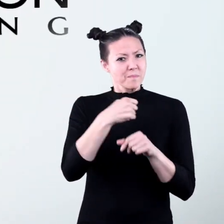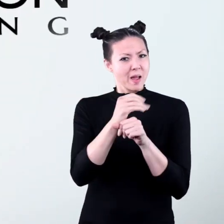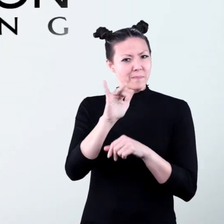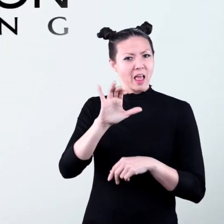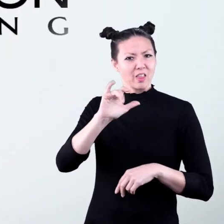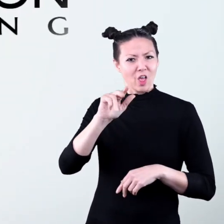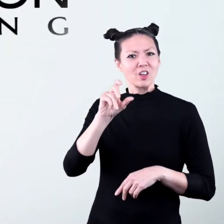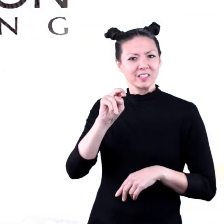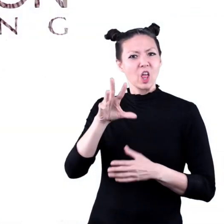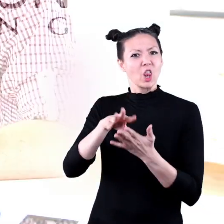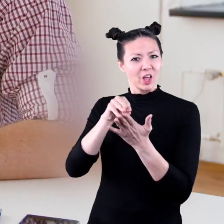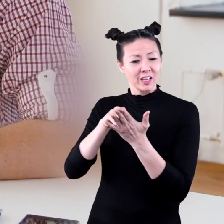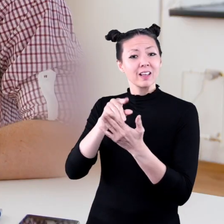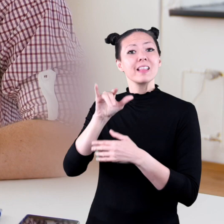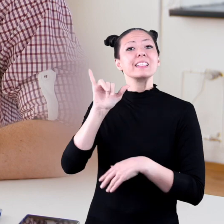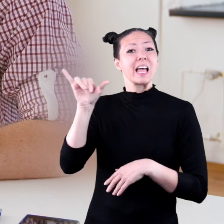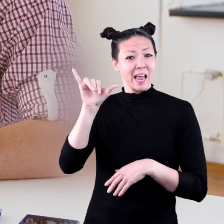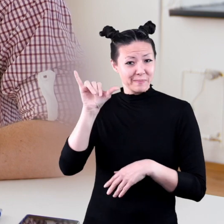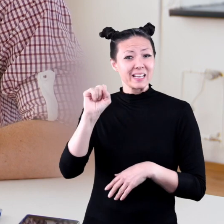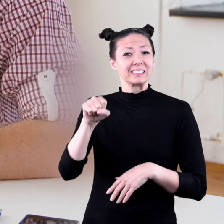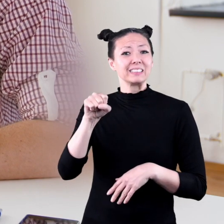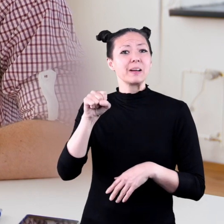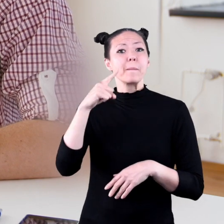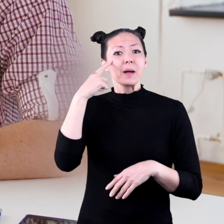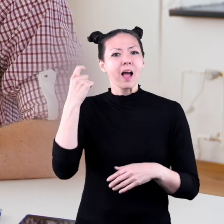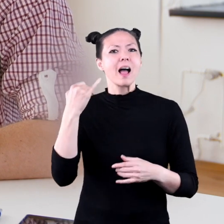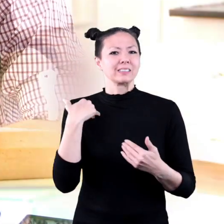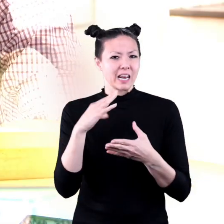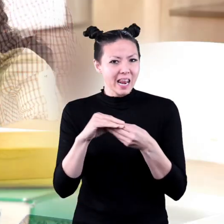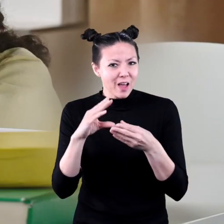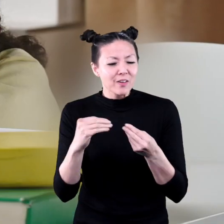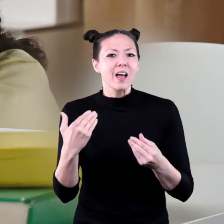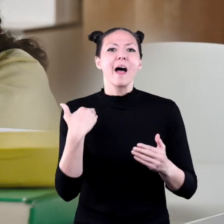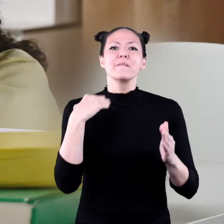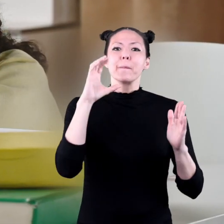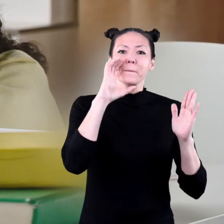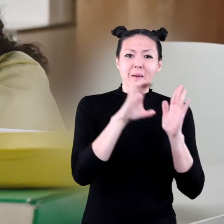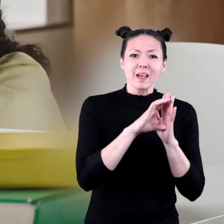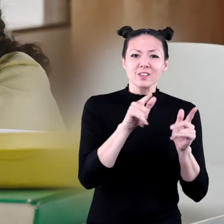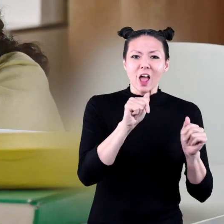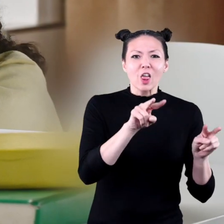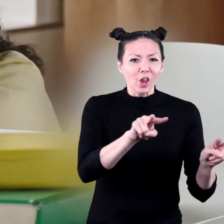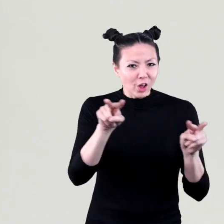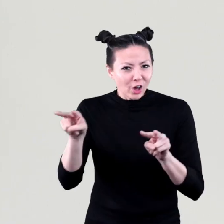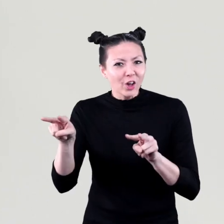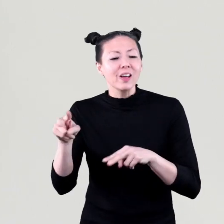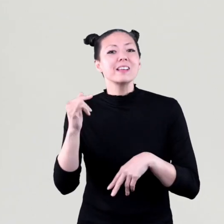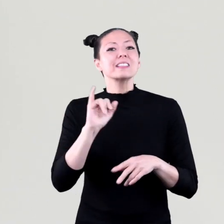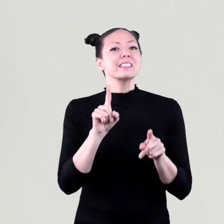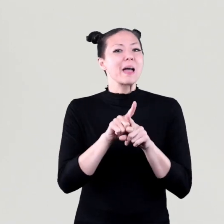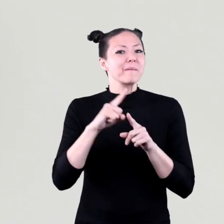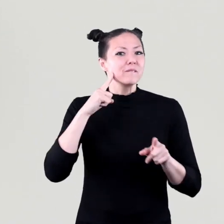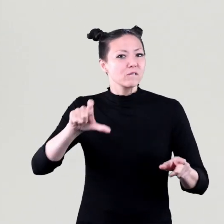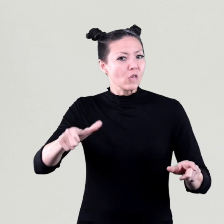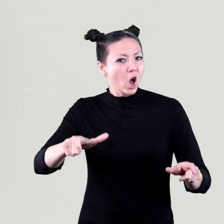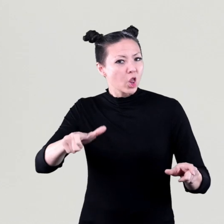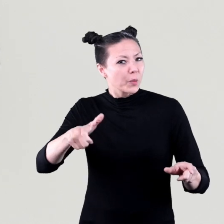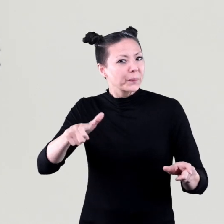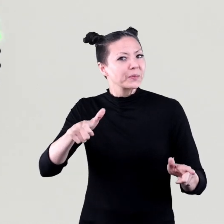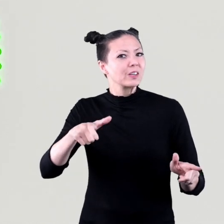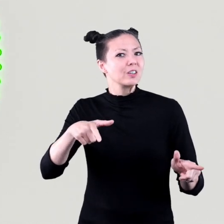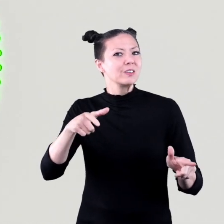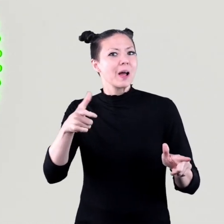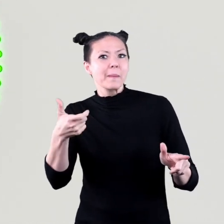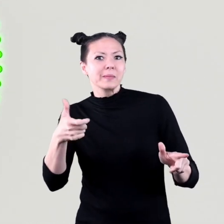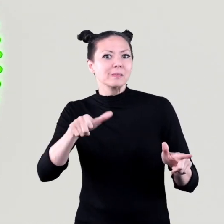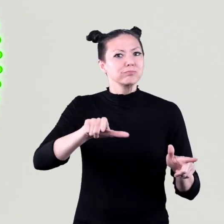by Clarendon Learning. It's the same because it has a narrator and images that you can look at. It's the same because you can turn